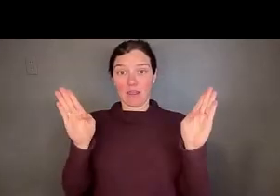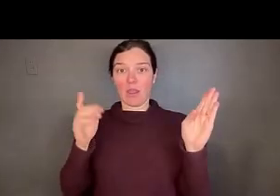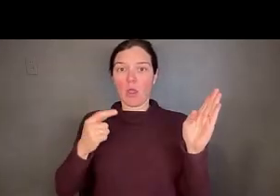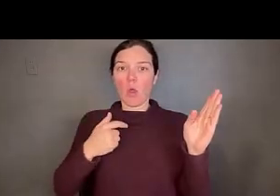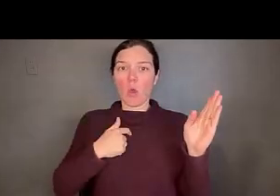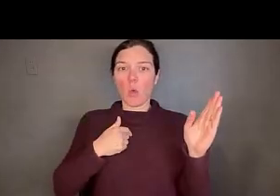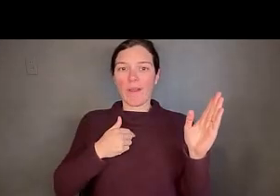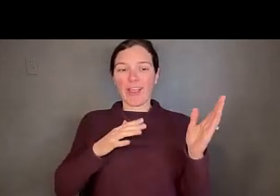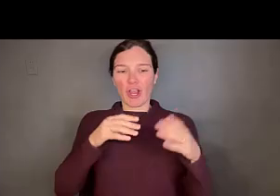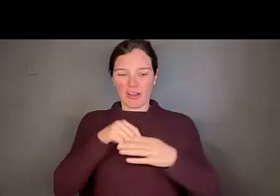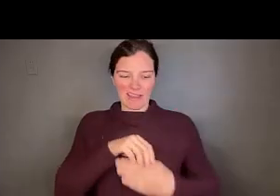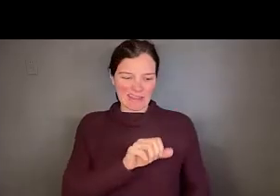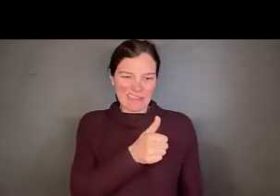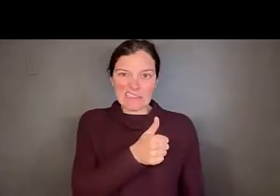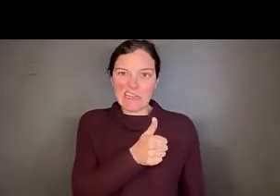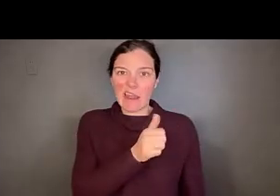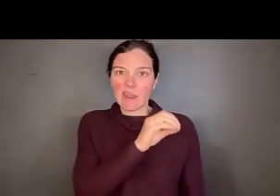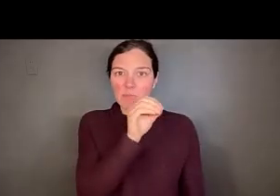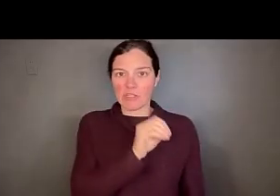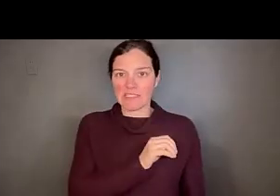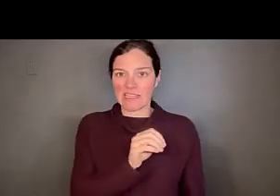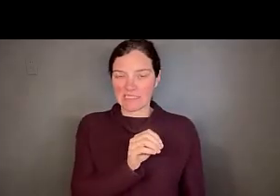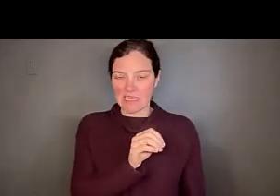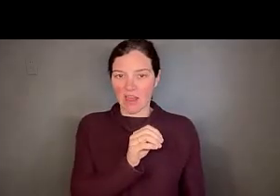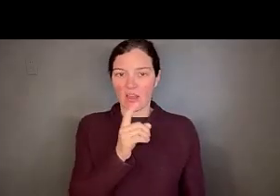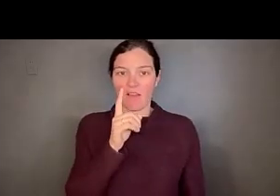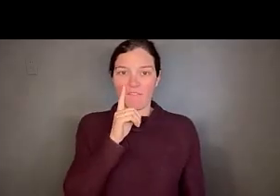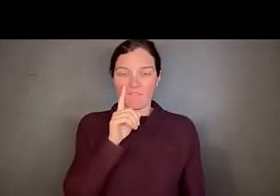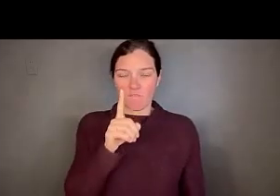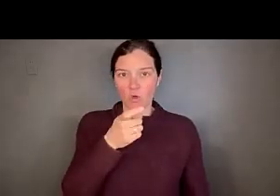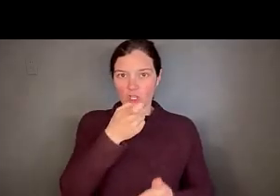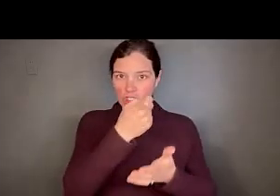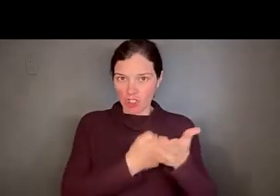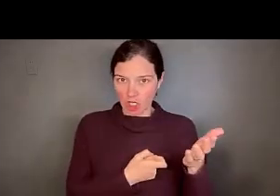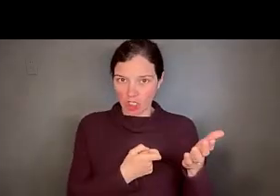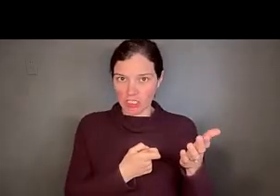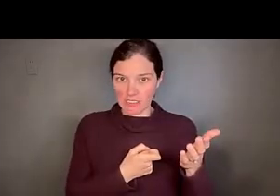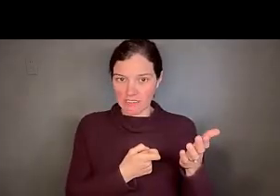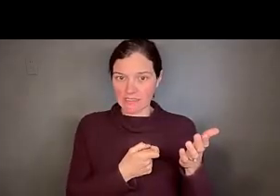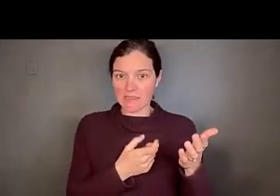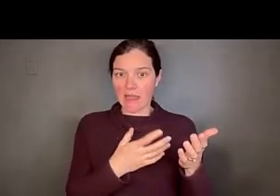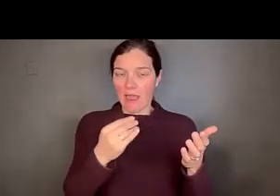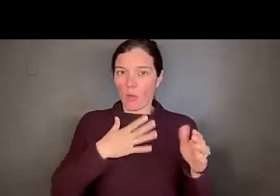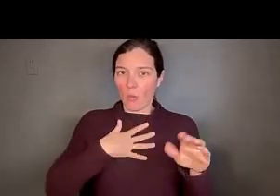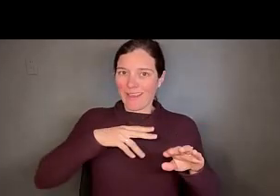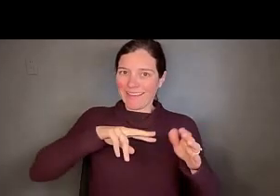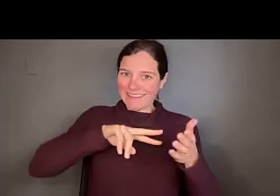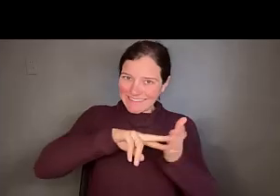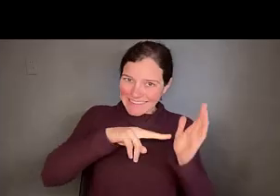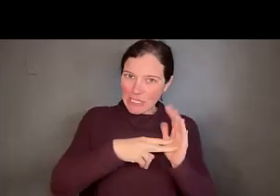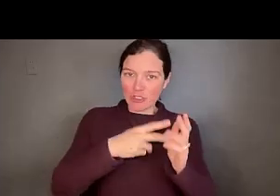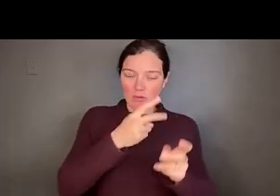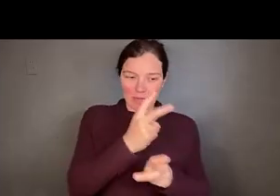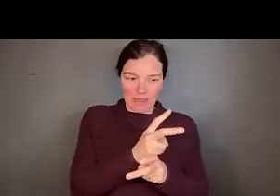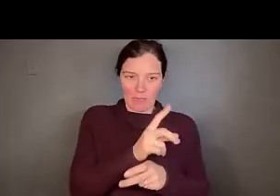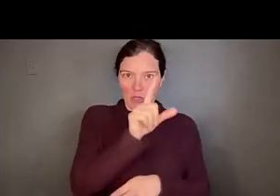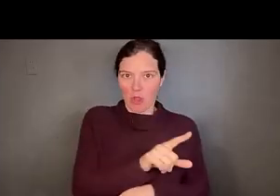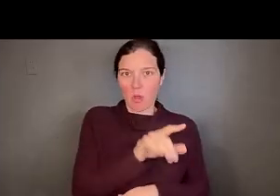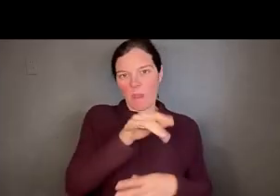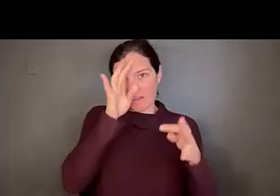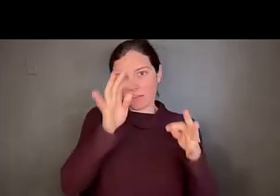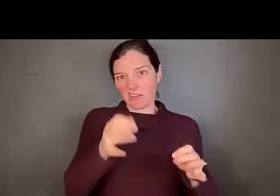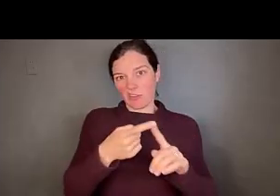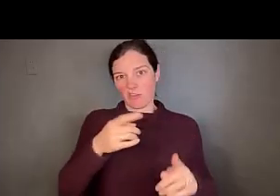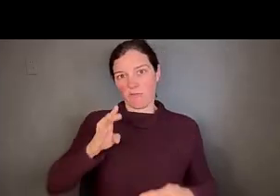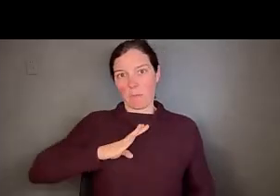up in about the 10th percentile on our charges, and we intentionally keep those low. That's a board